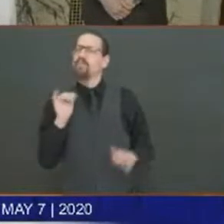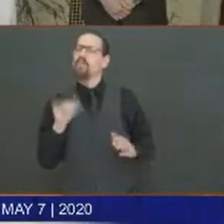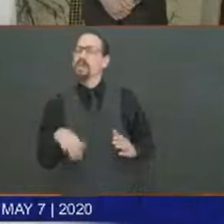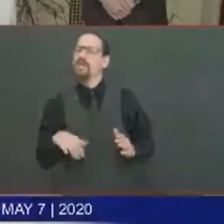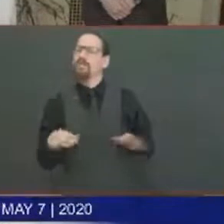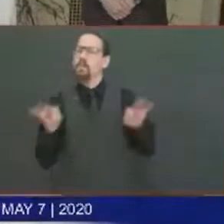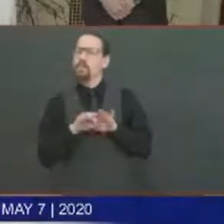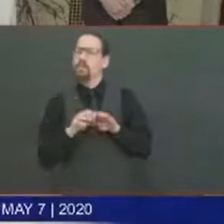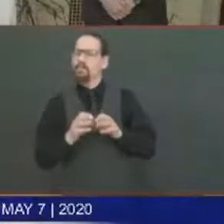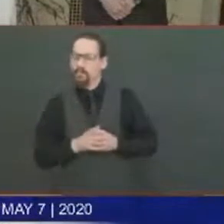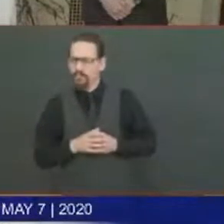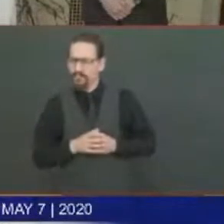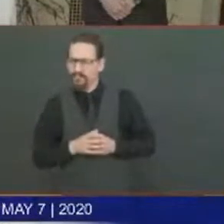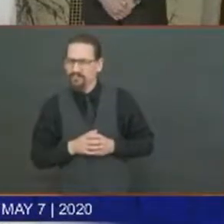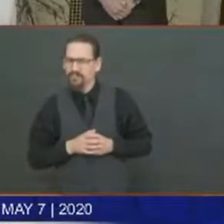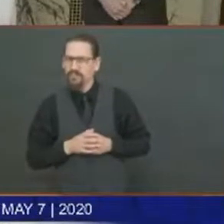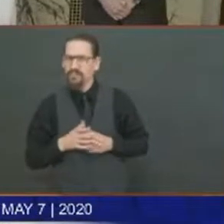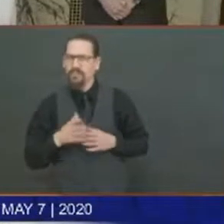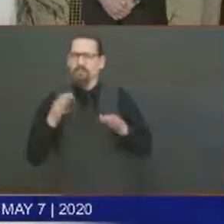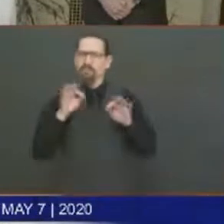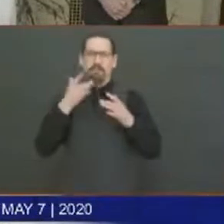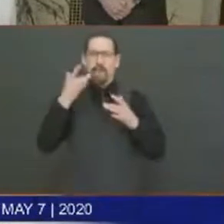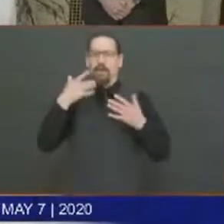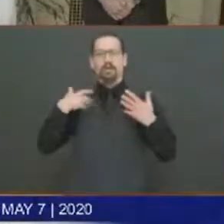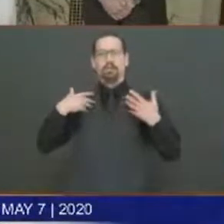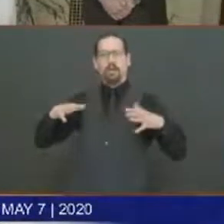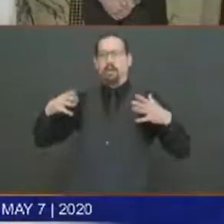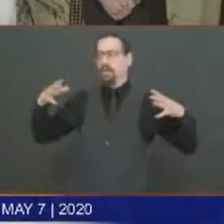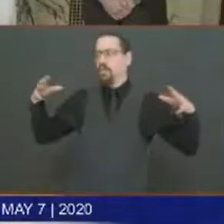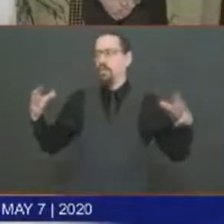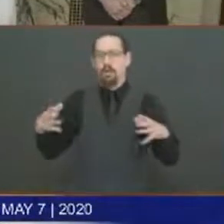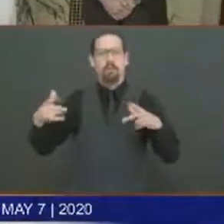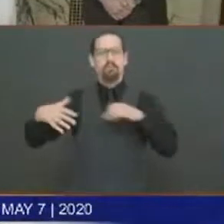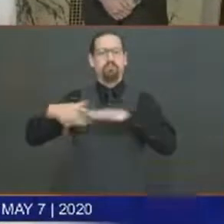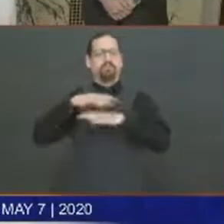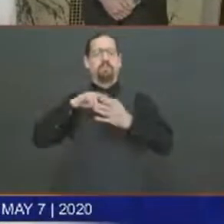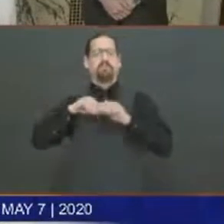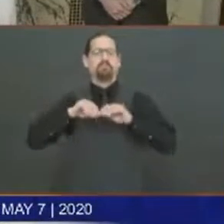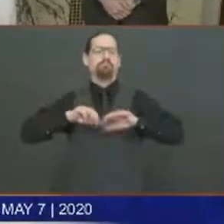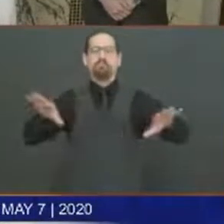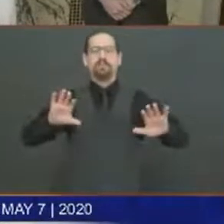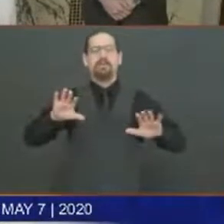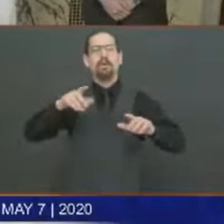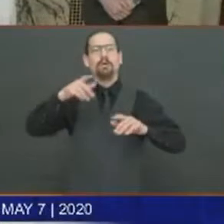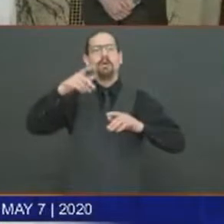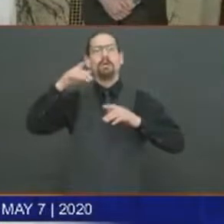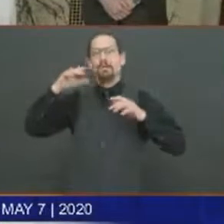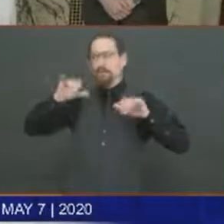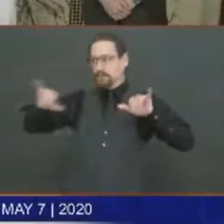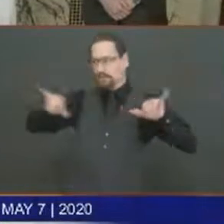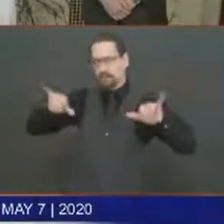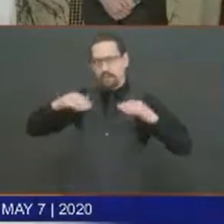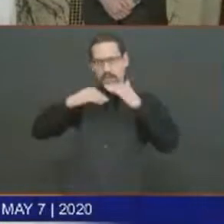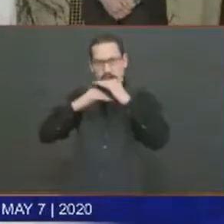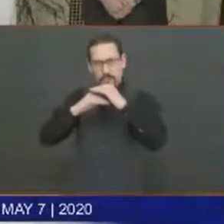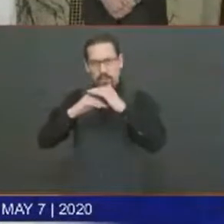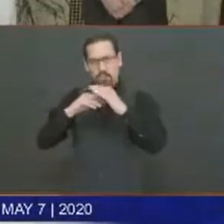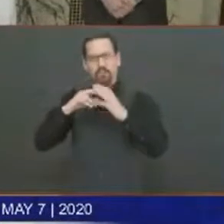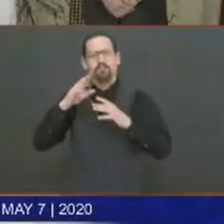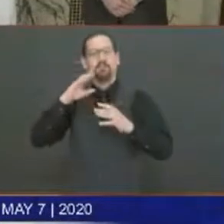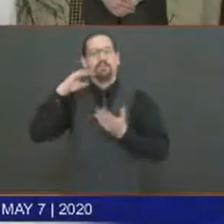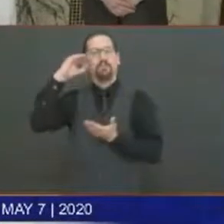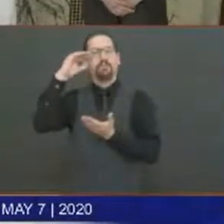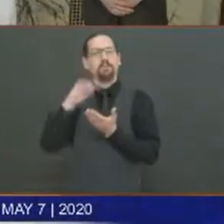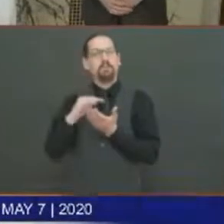start getting together with our friends and family. So when the stay-at-home order lifts tomorrow,